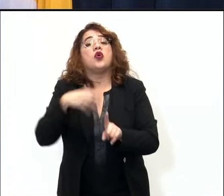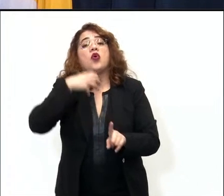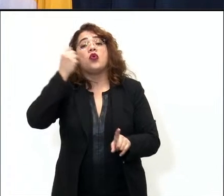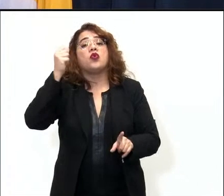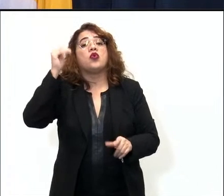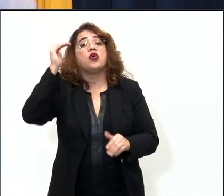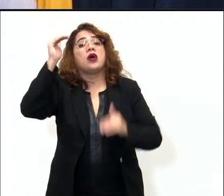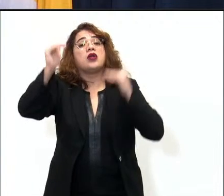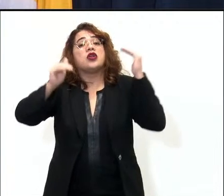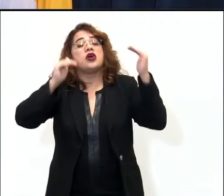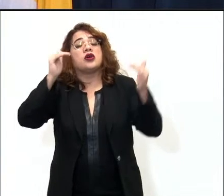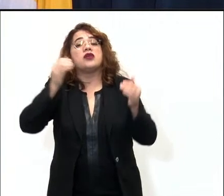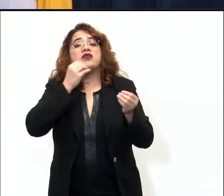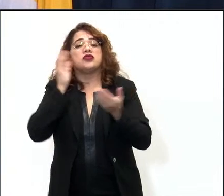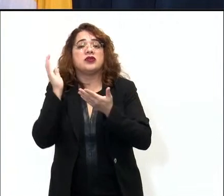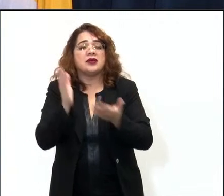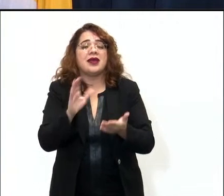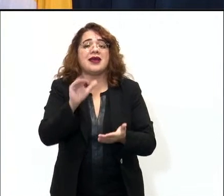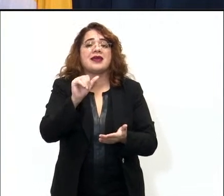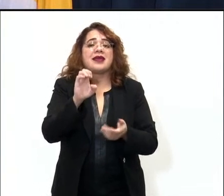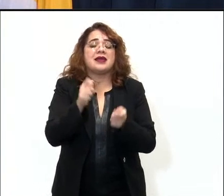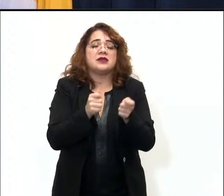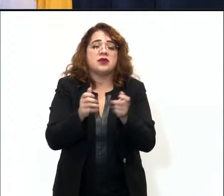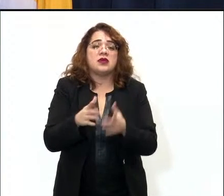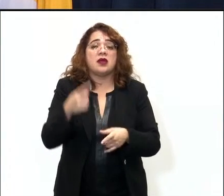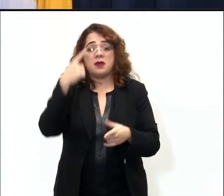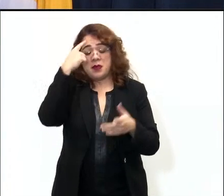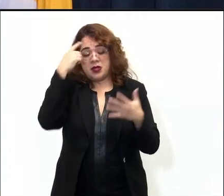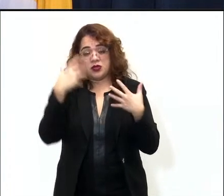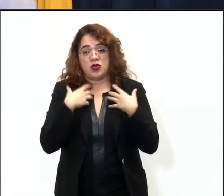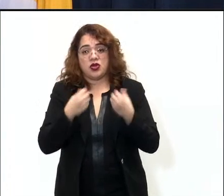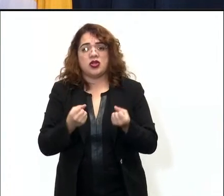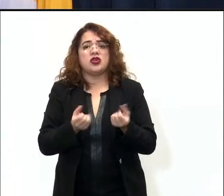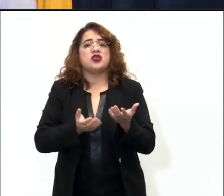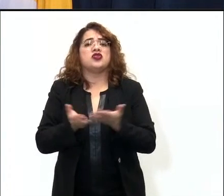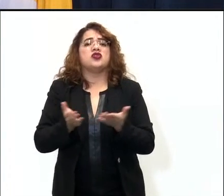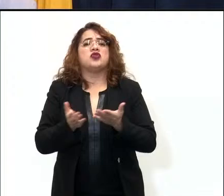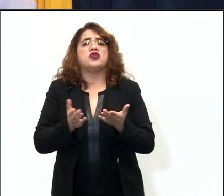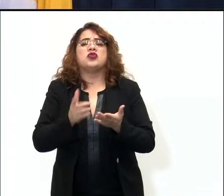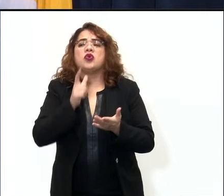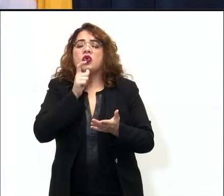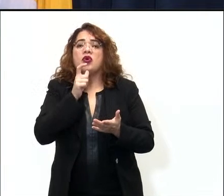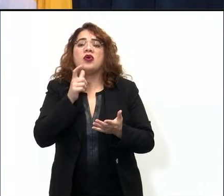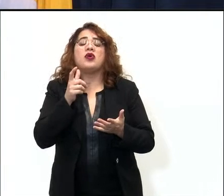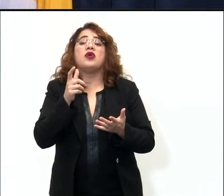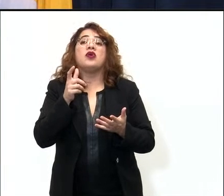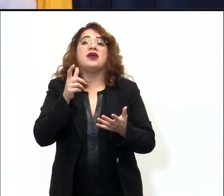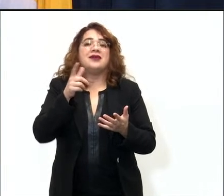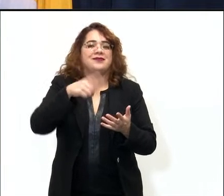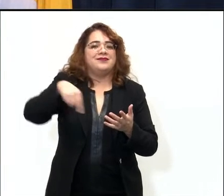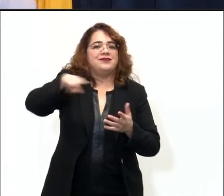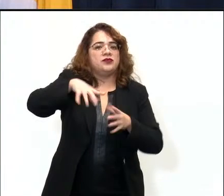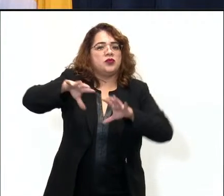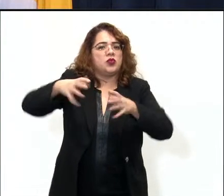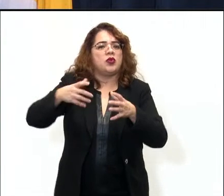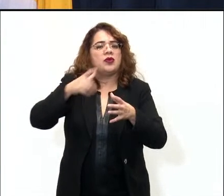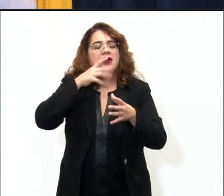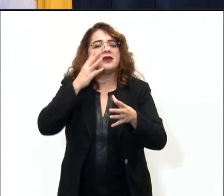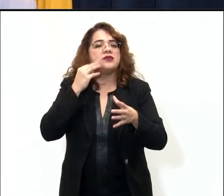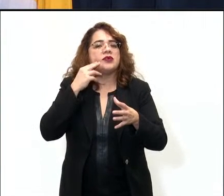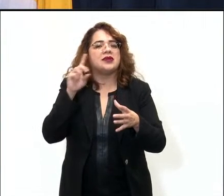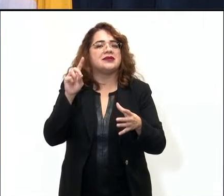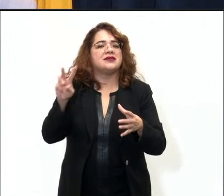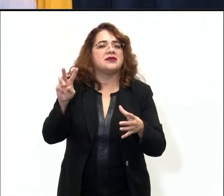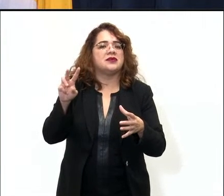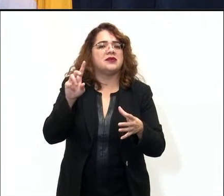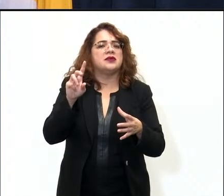and case management, mental health services, services for individuals who've experienced domestic violence. You can find information on these